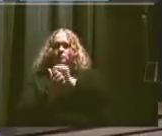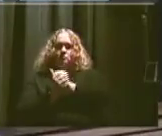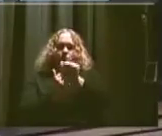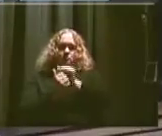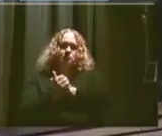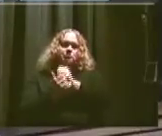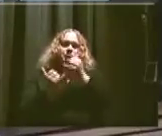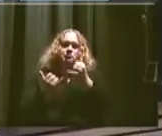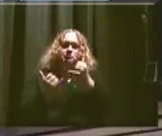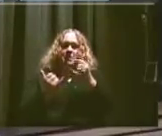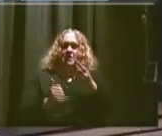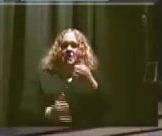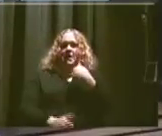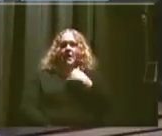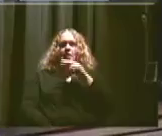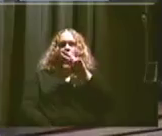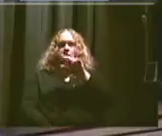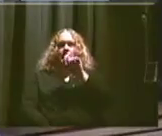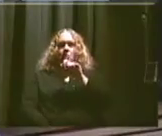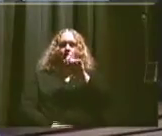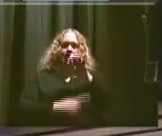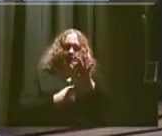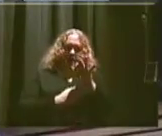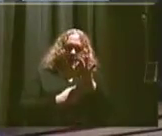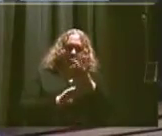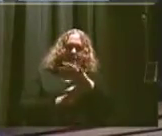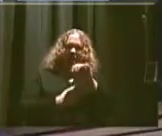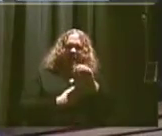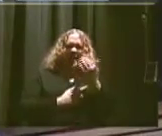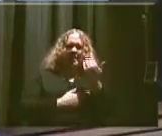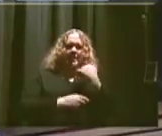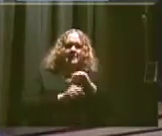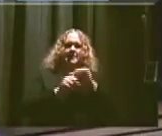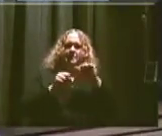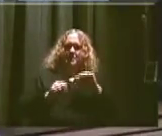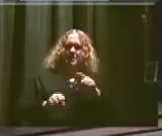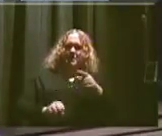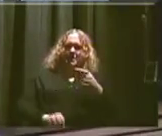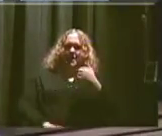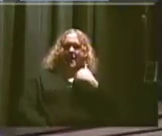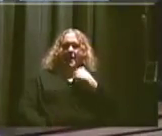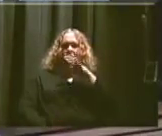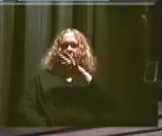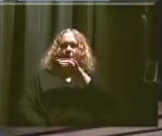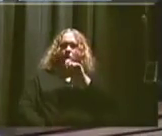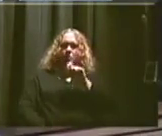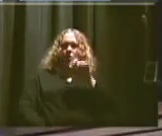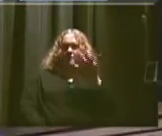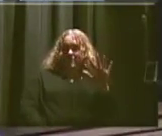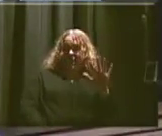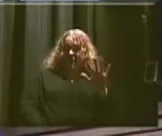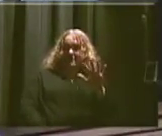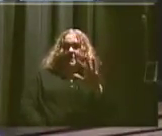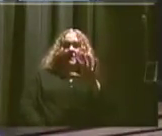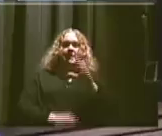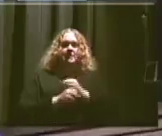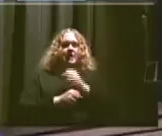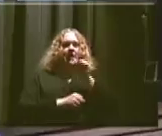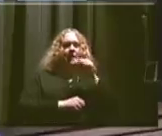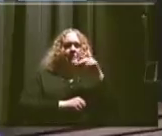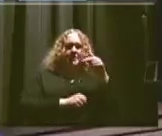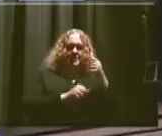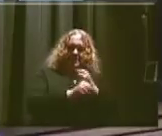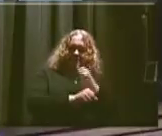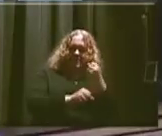a 3.9 GPA cumulative average, and last semester he averaged a 4.5. He's enrolled in AP Statistics,